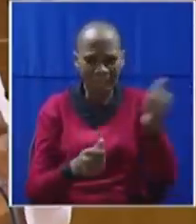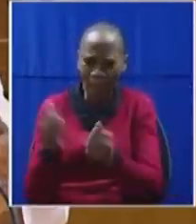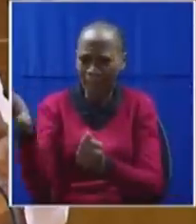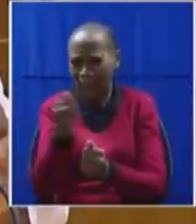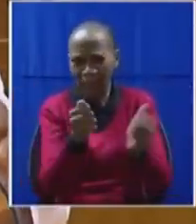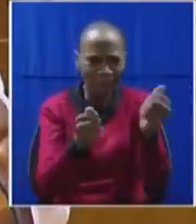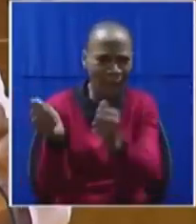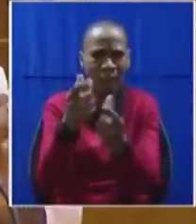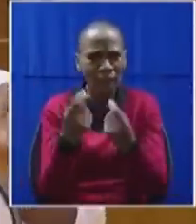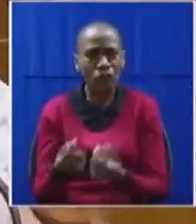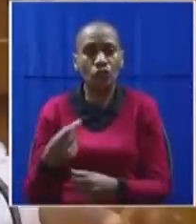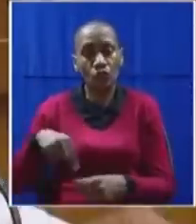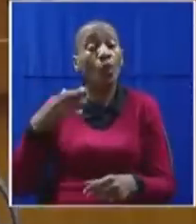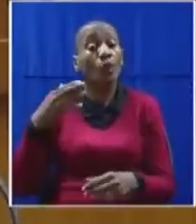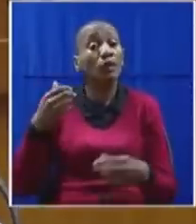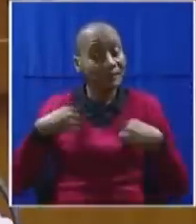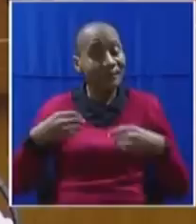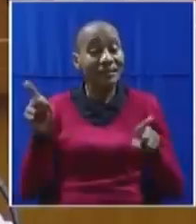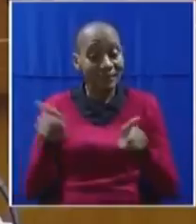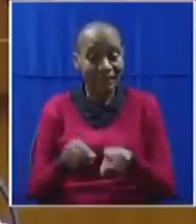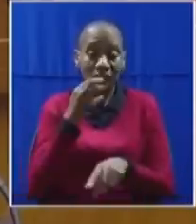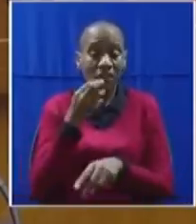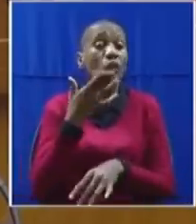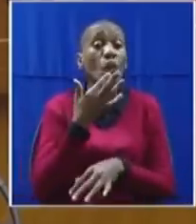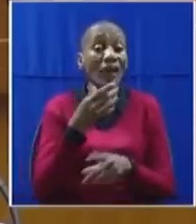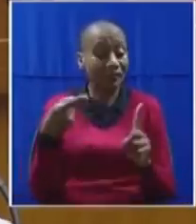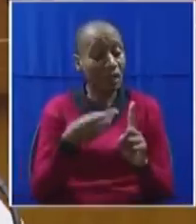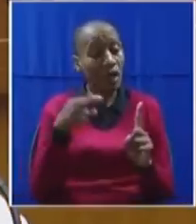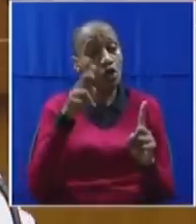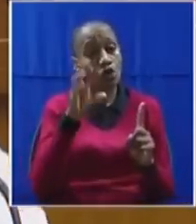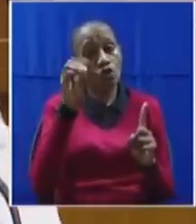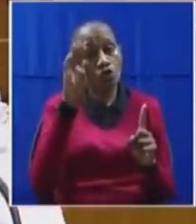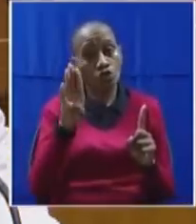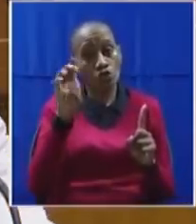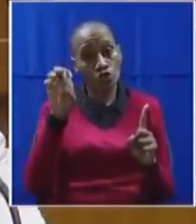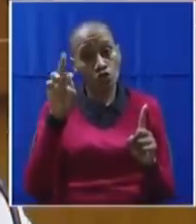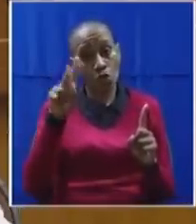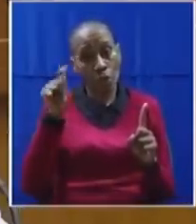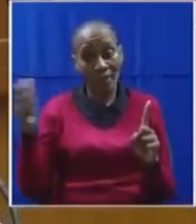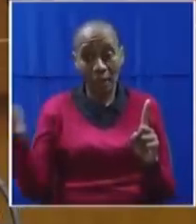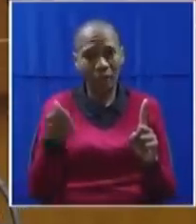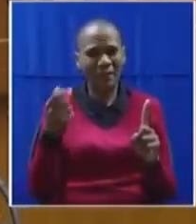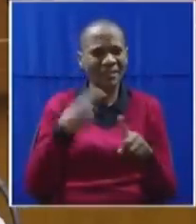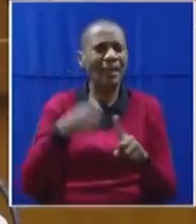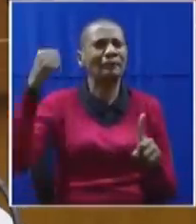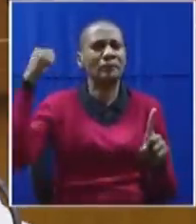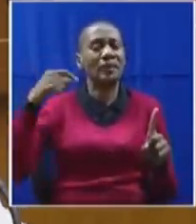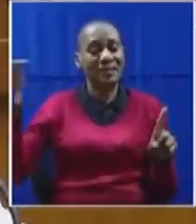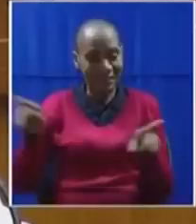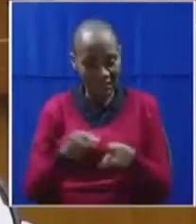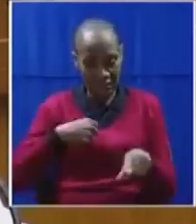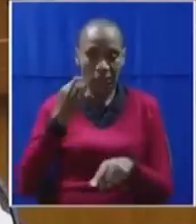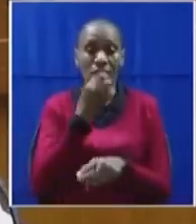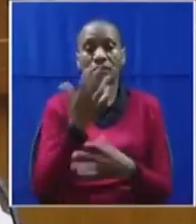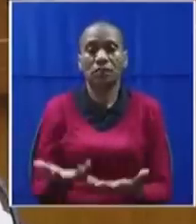of the process when Robert McBride was appointed in the first place. But more fundamentally, our issue is how